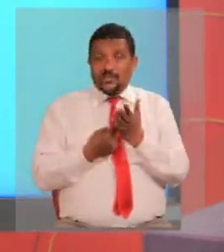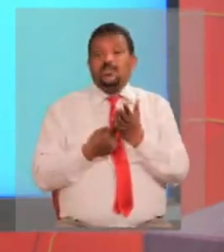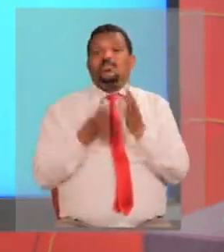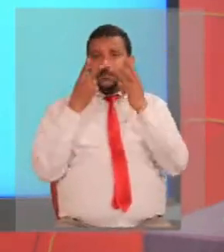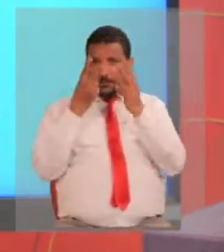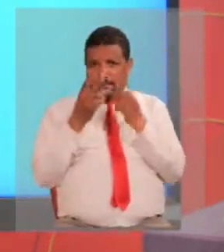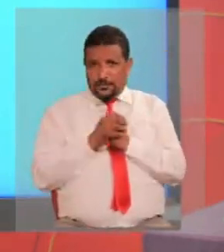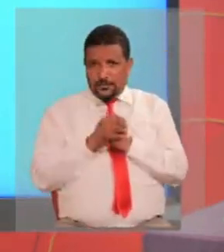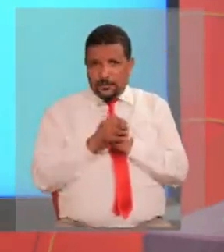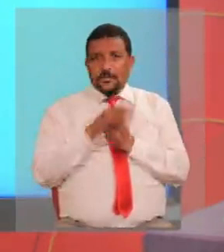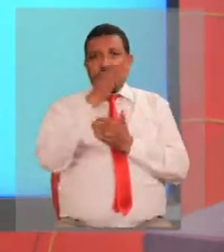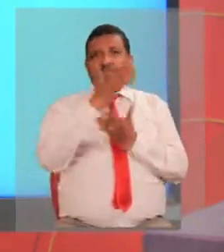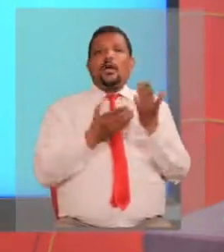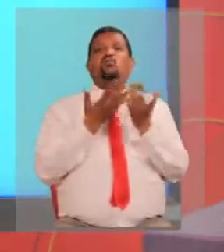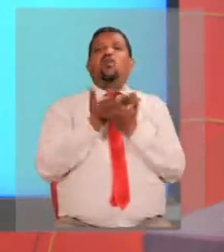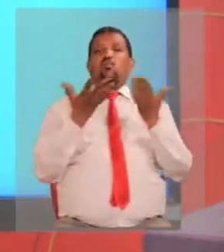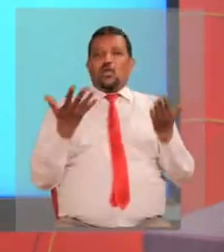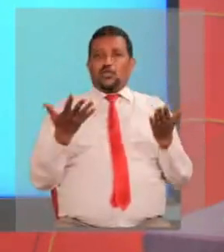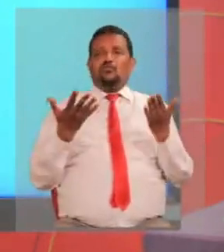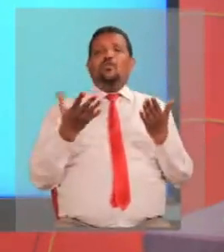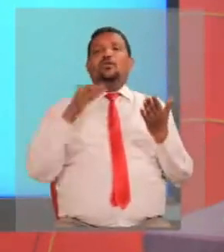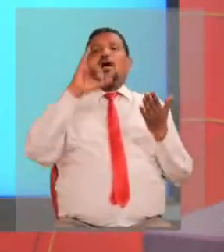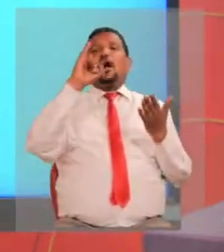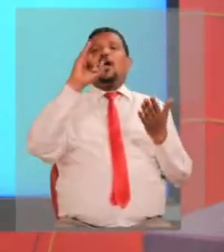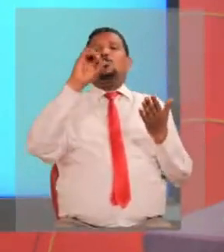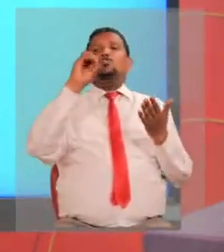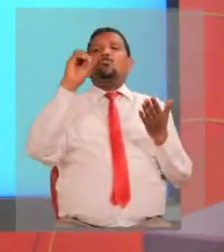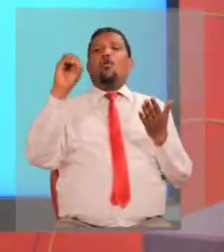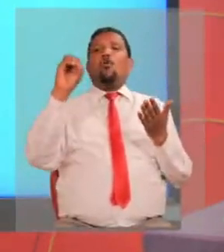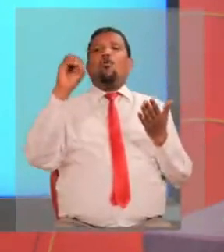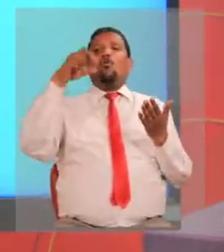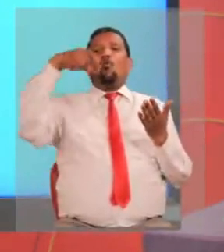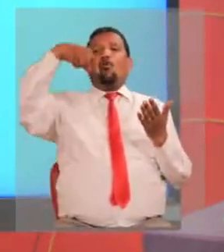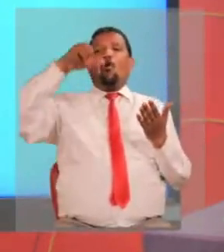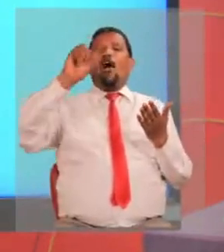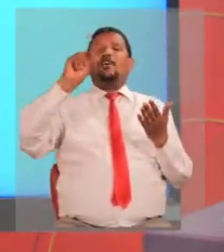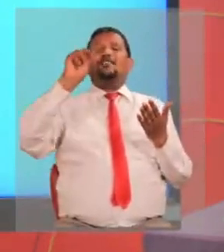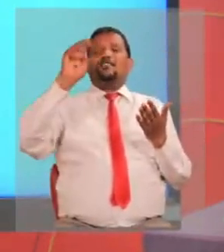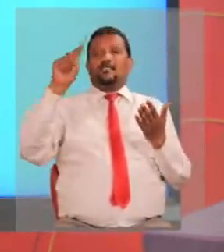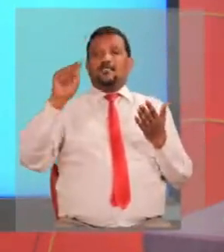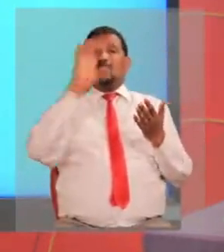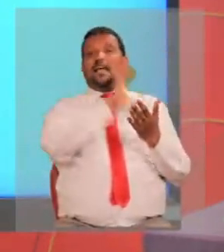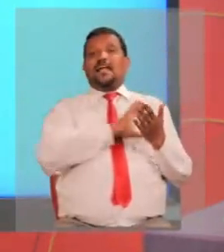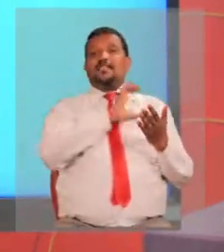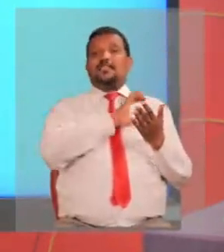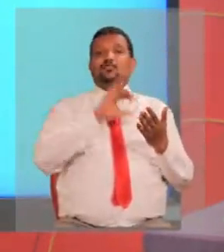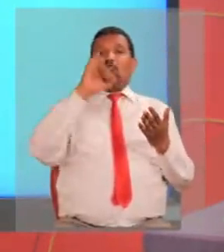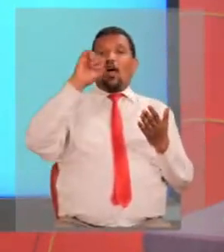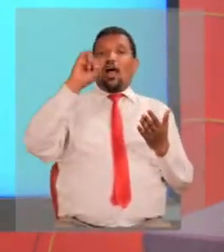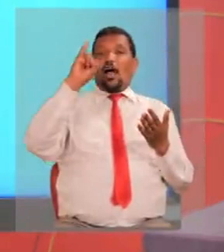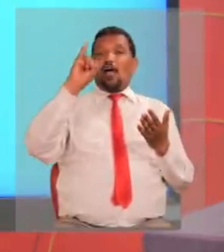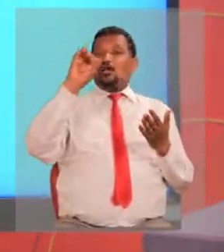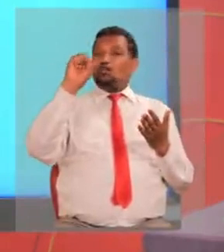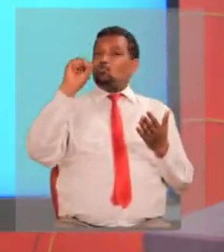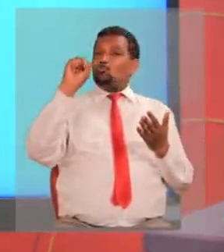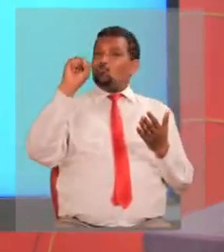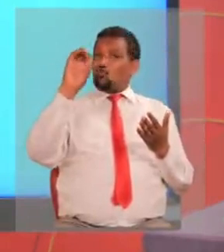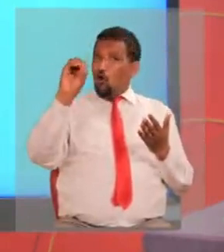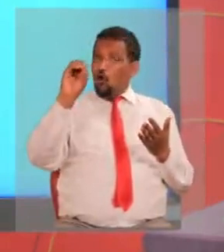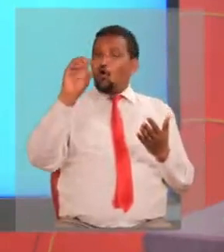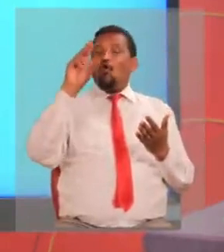let's see some of the properties of the Isoquants or characteristics of Isoquants. First of